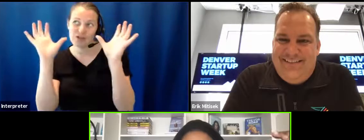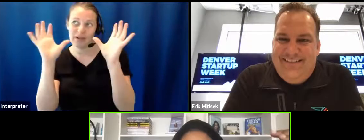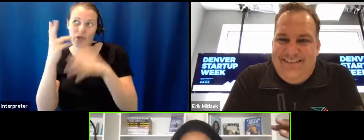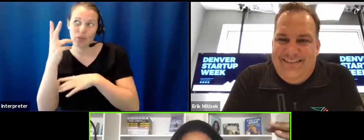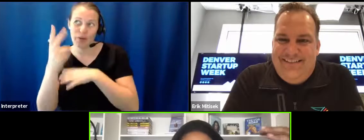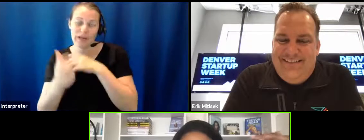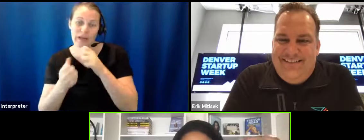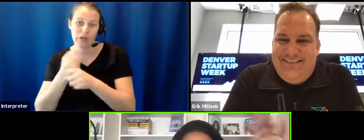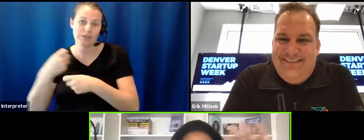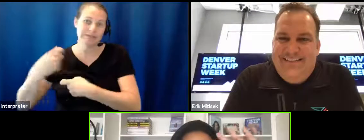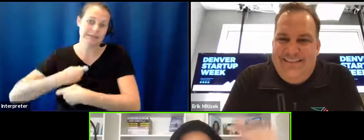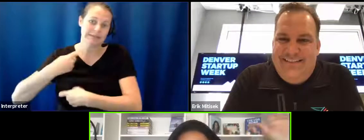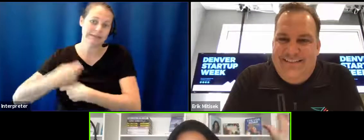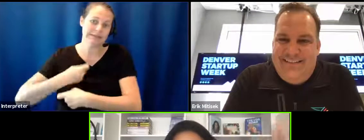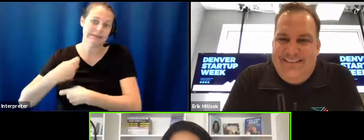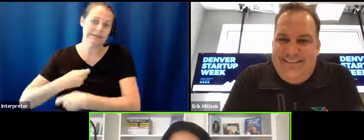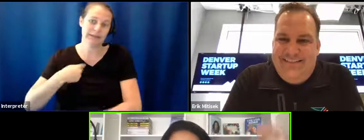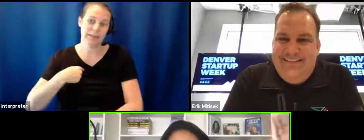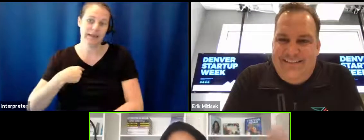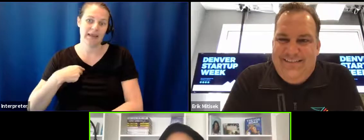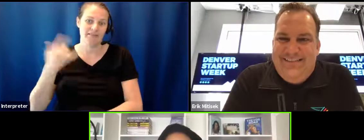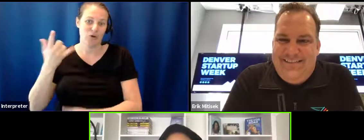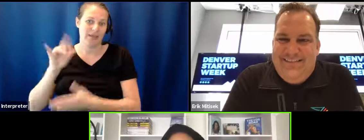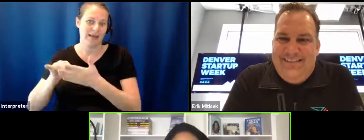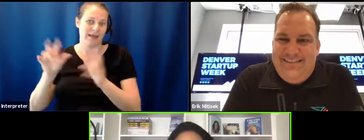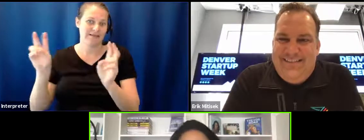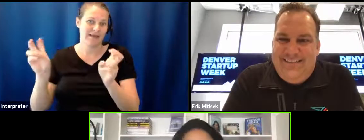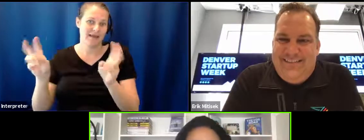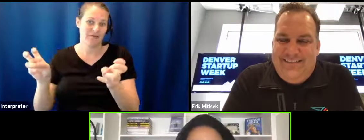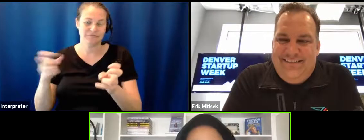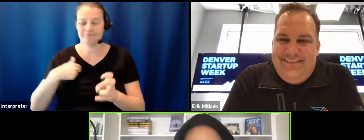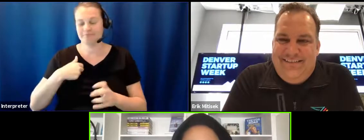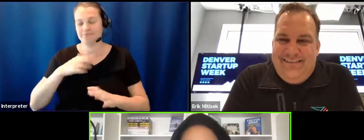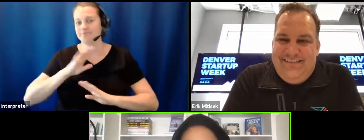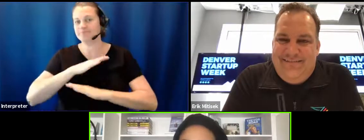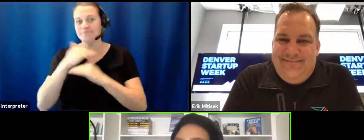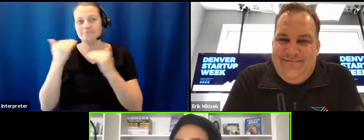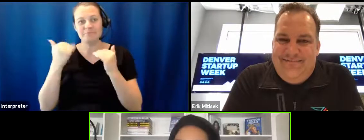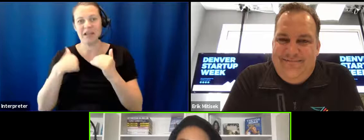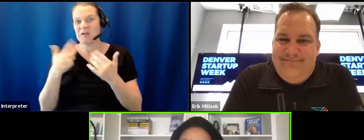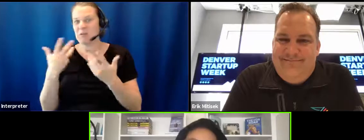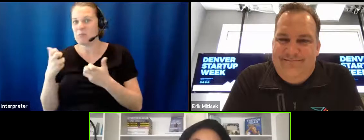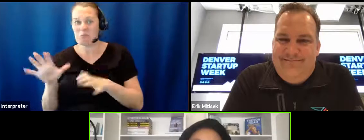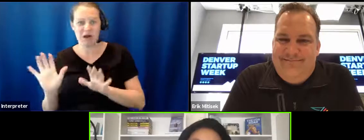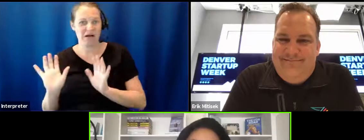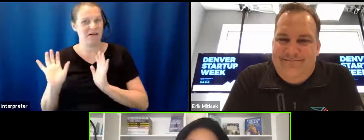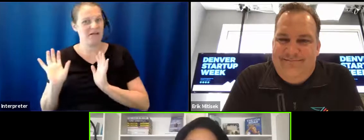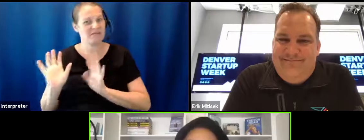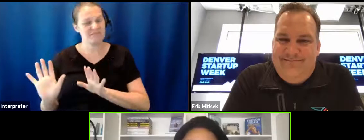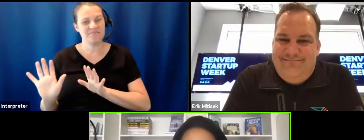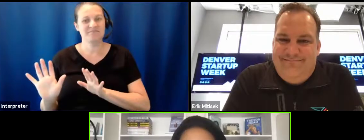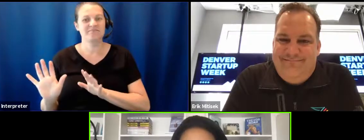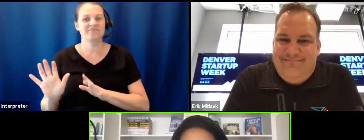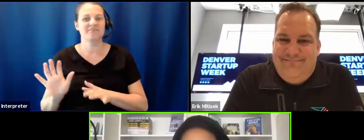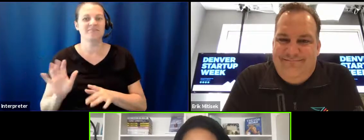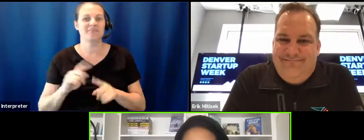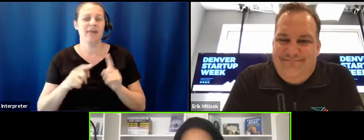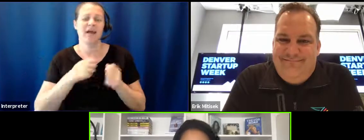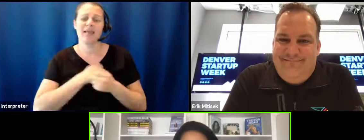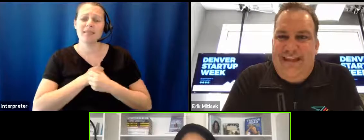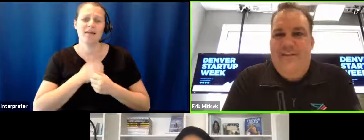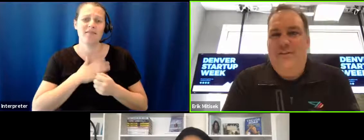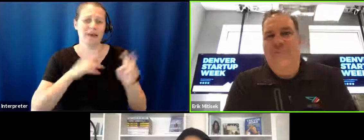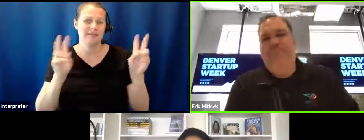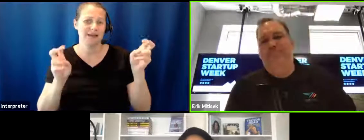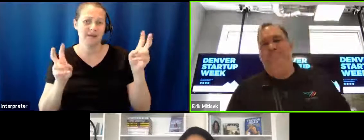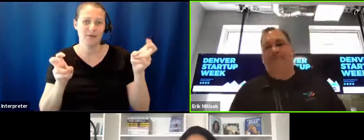made fun of for this title. And I'm like, nope, can't do it. Won't be able to survive the internets if I do this. But I love the title and, you